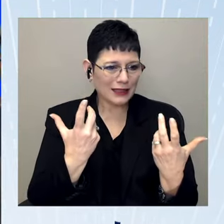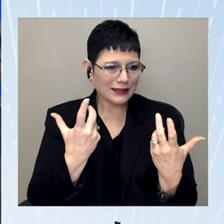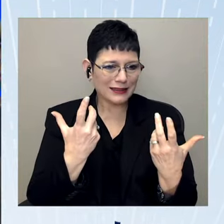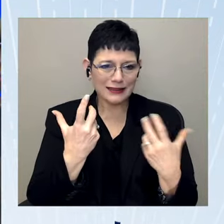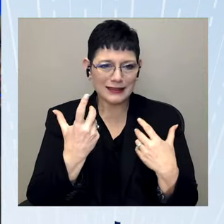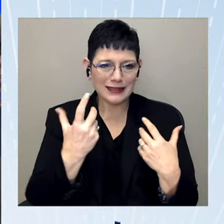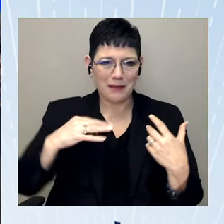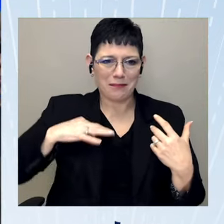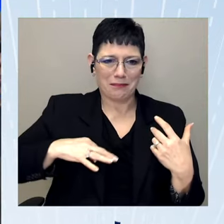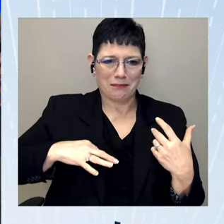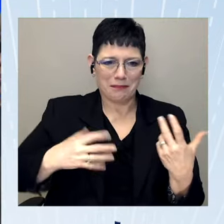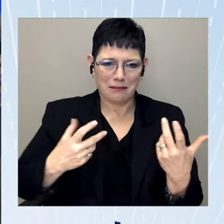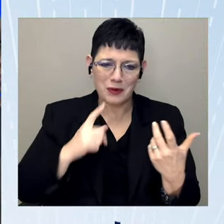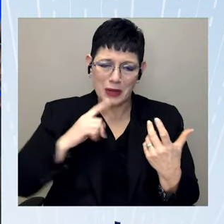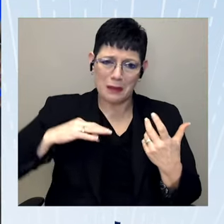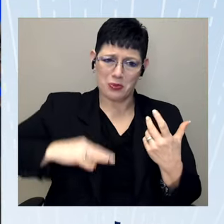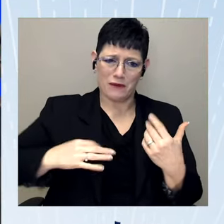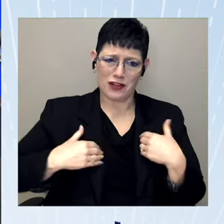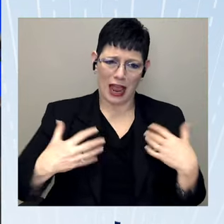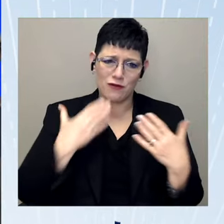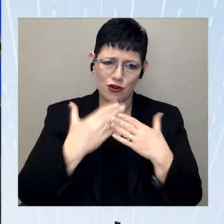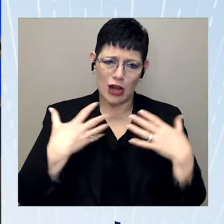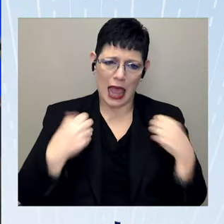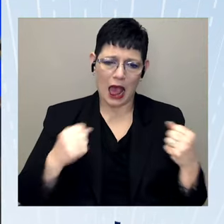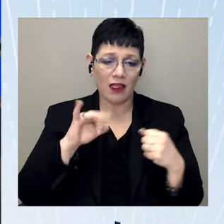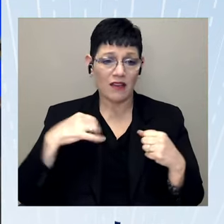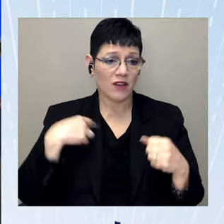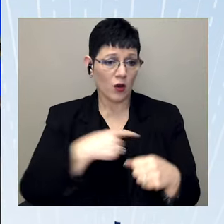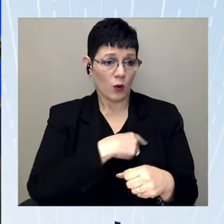are needed, then we become a nation that